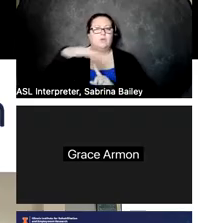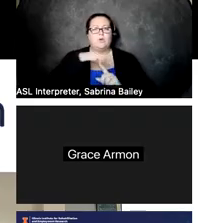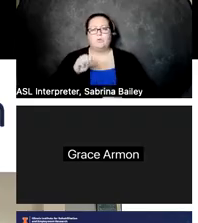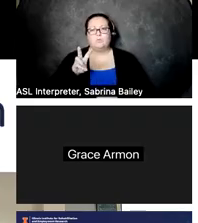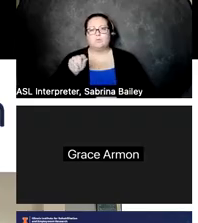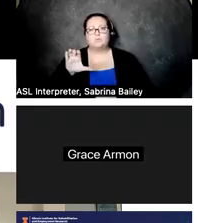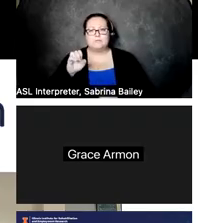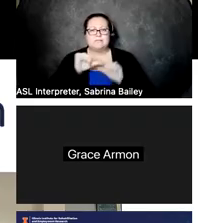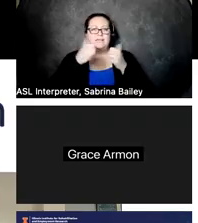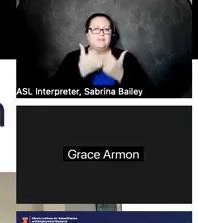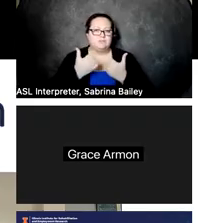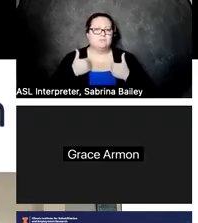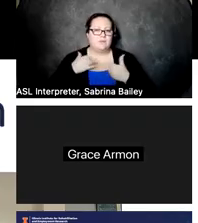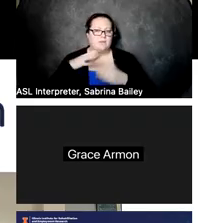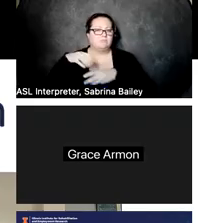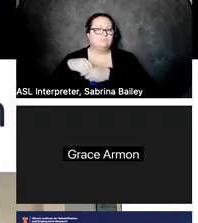agencies.